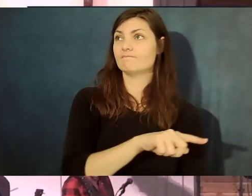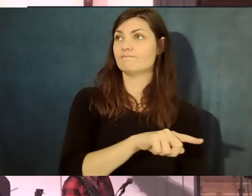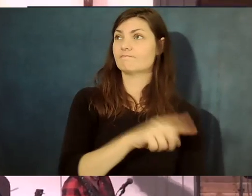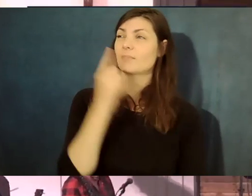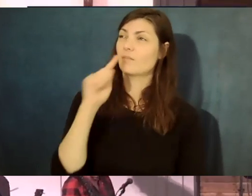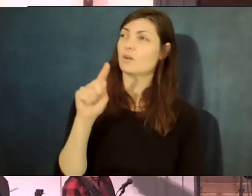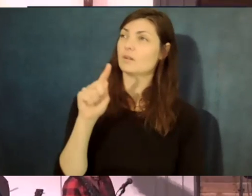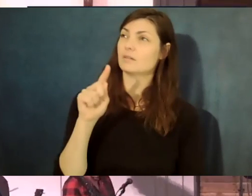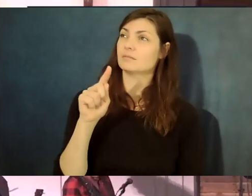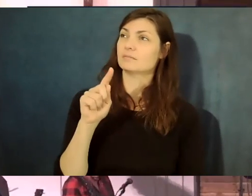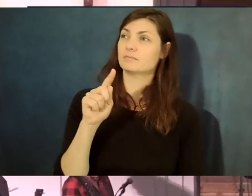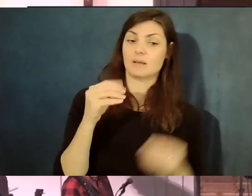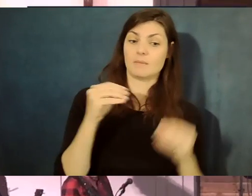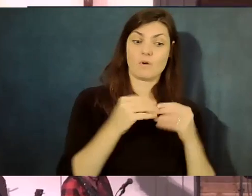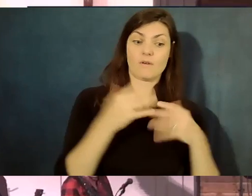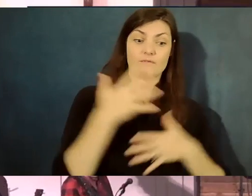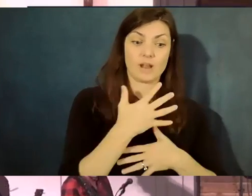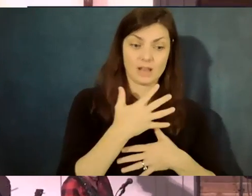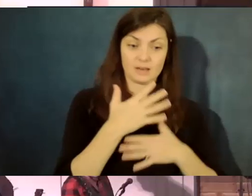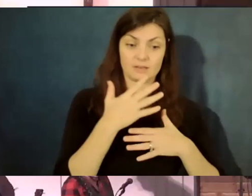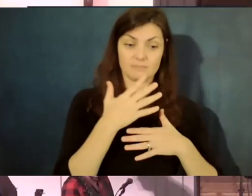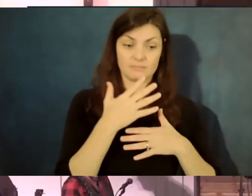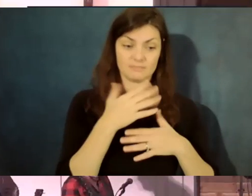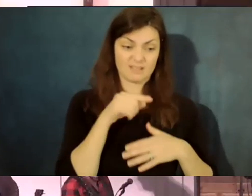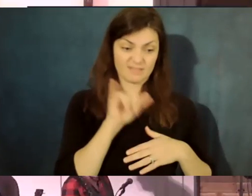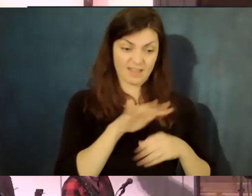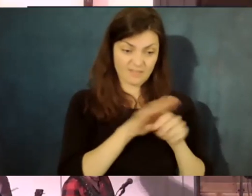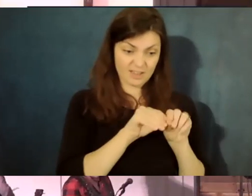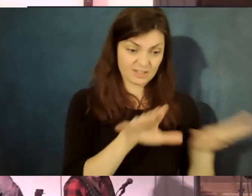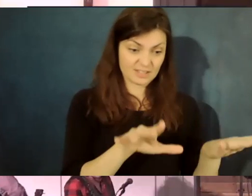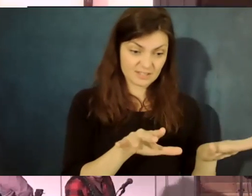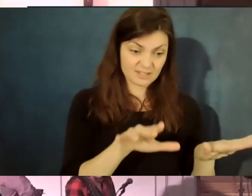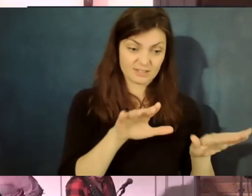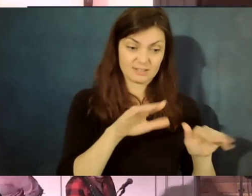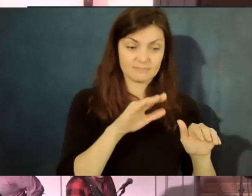for being more afraid of a virus, some, than of you.